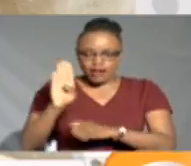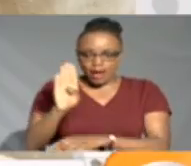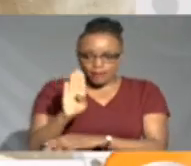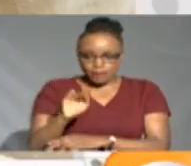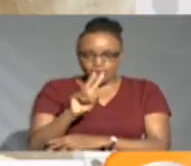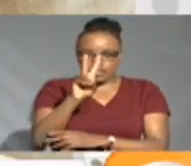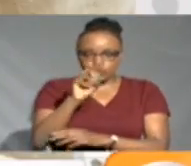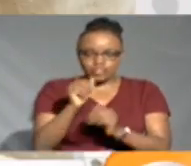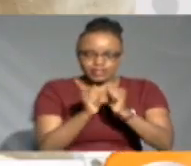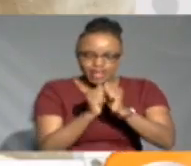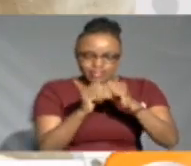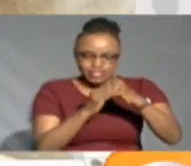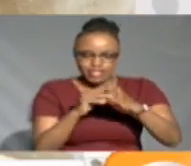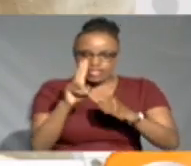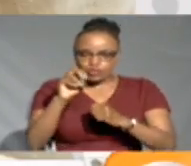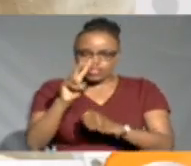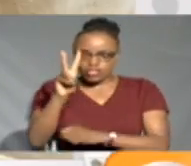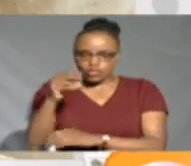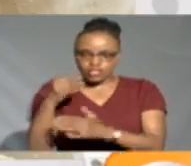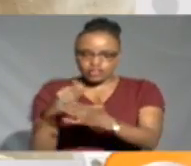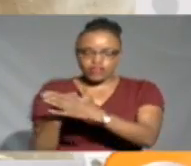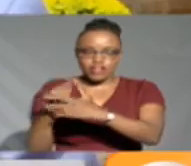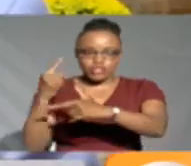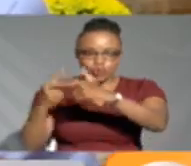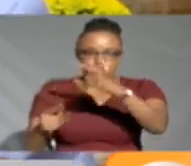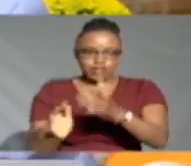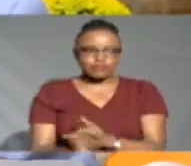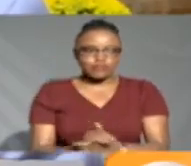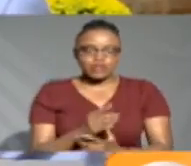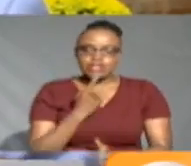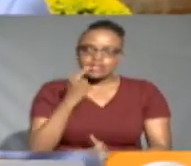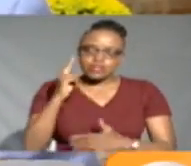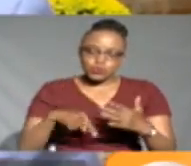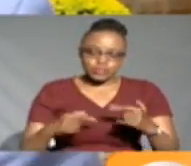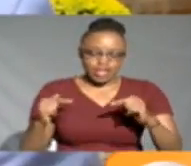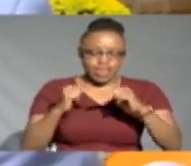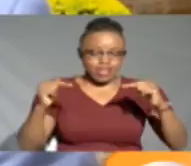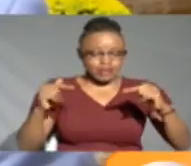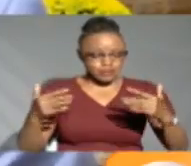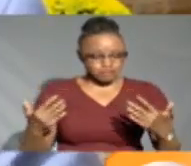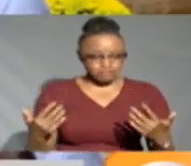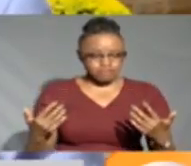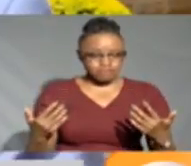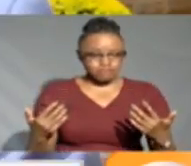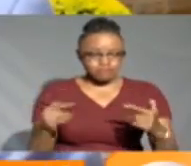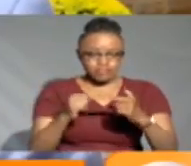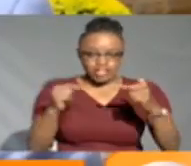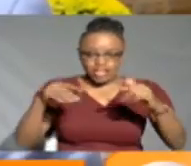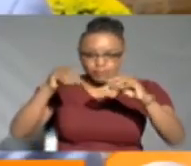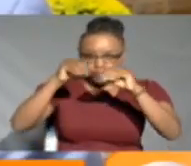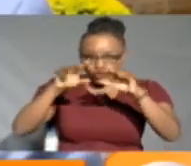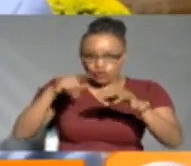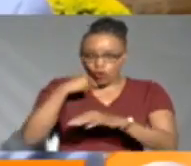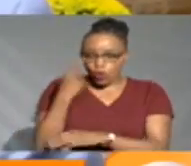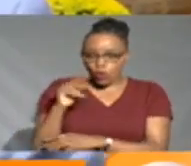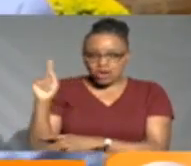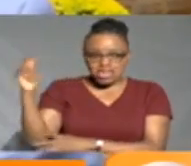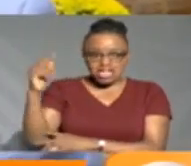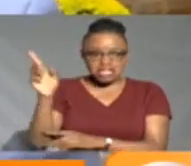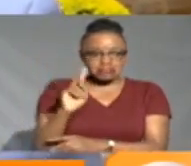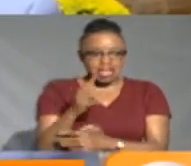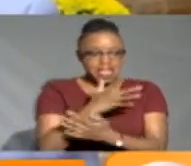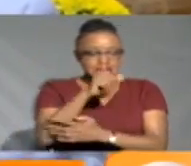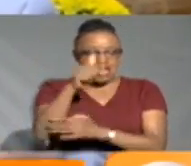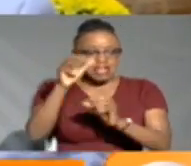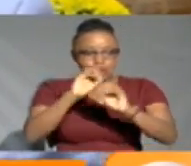the 2019-2020 financial year. And I want to tell you, the enemy of devolution is not Kenyans, is not anybody